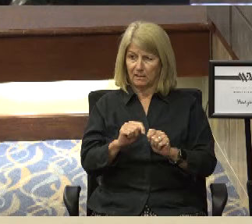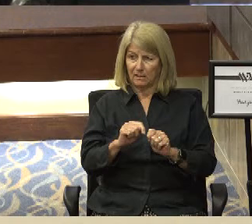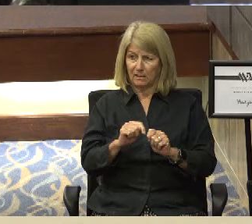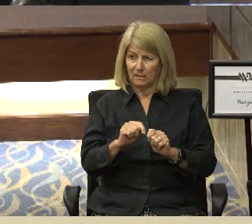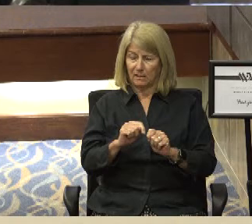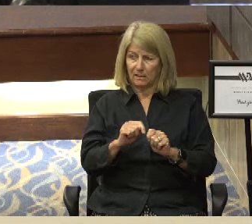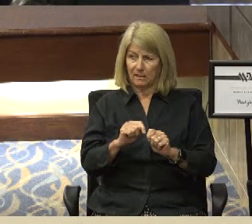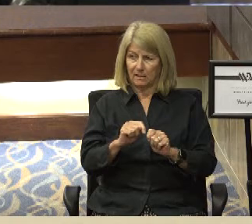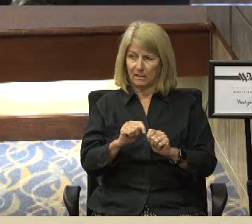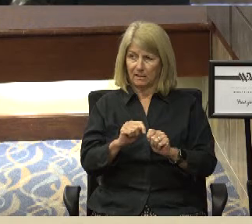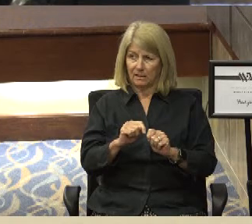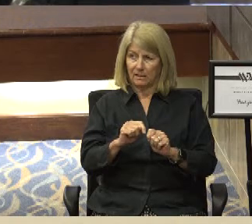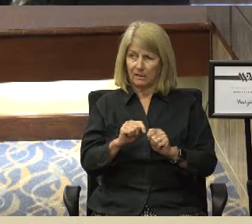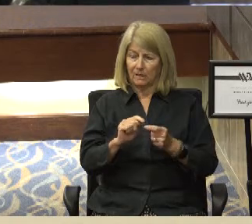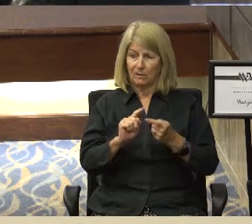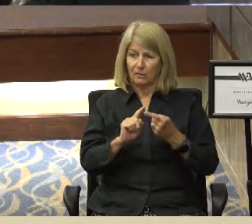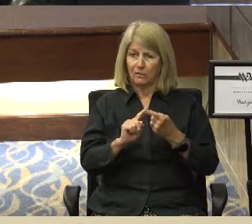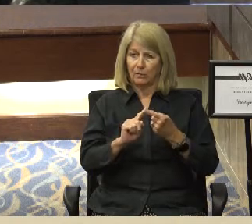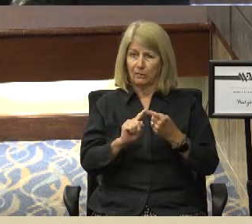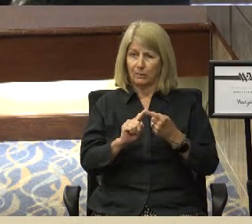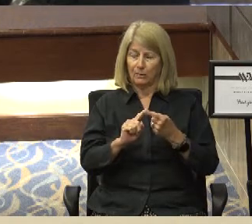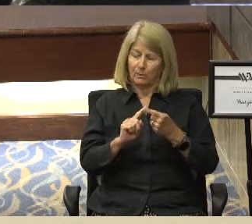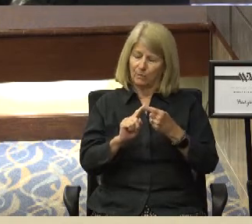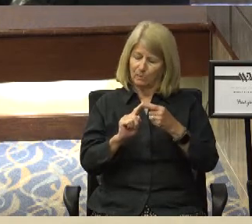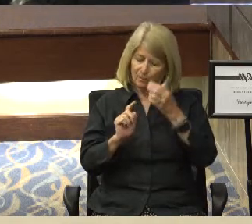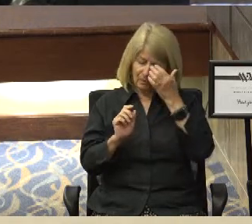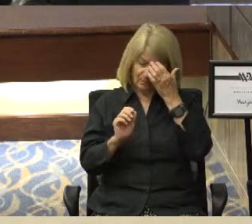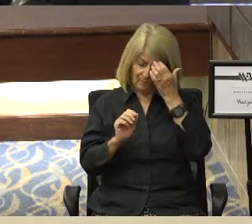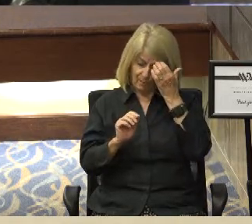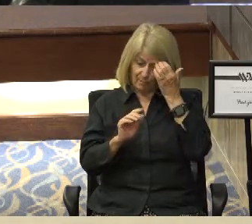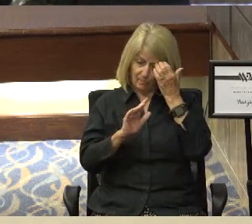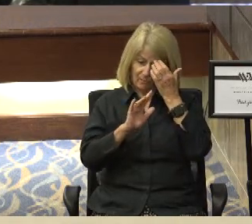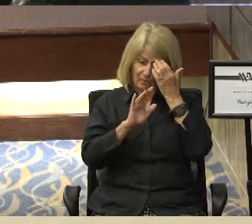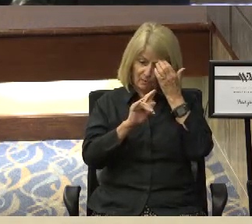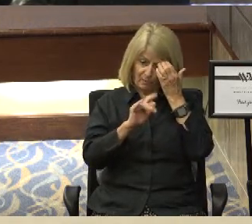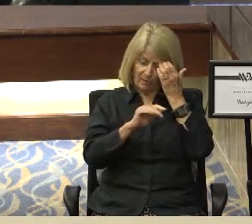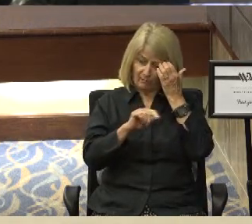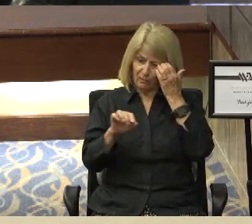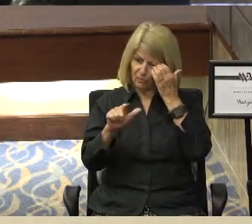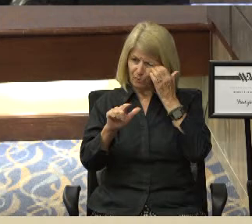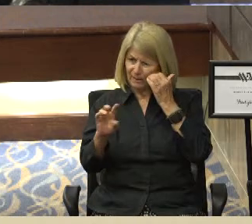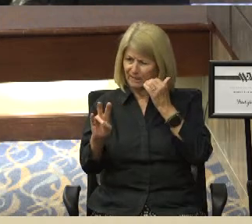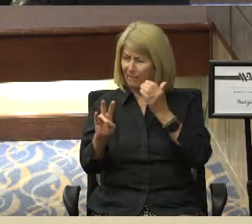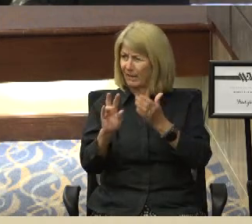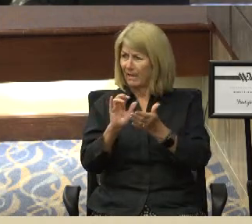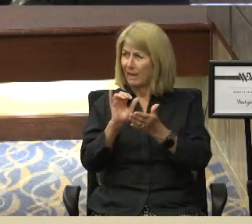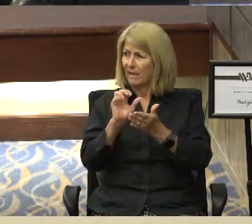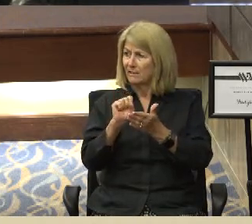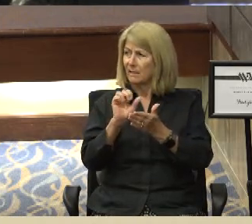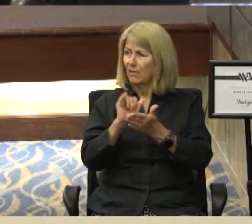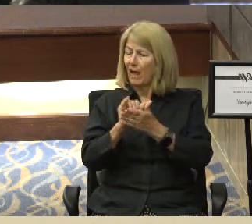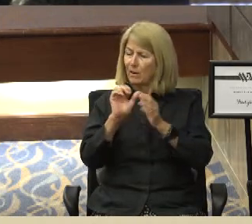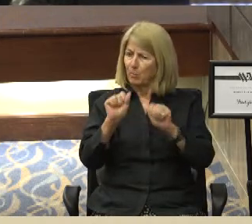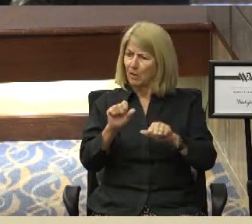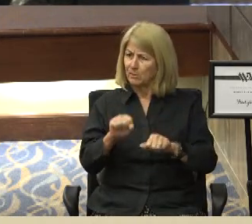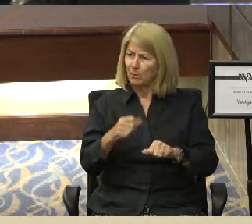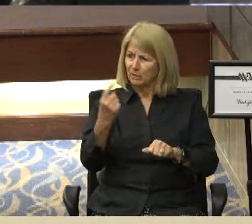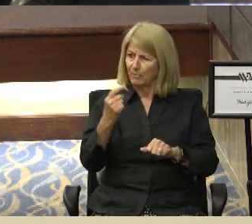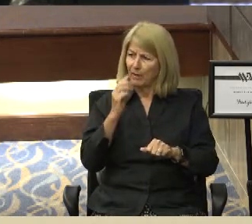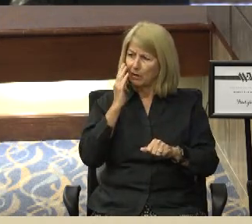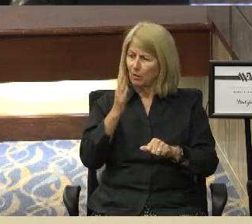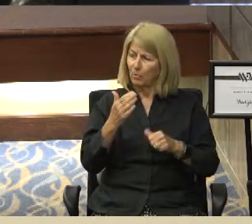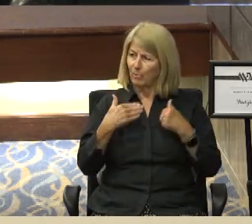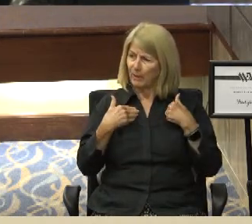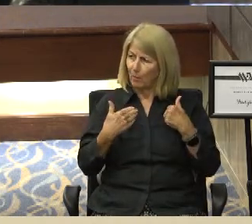in a 25, a little from 25 to 27. Is that possible? Is that something that y'all would be willing to, instead